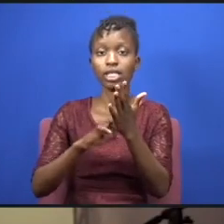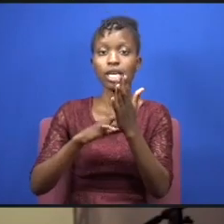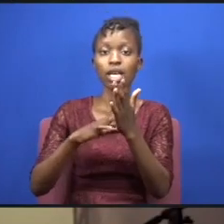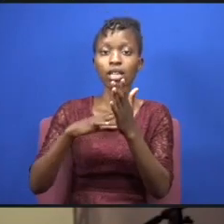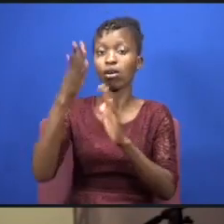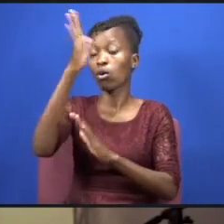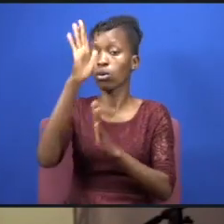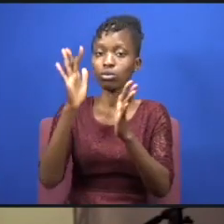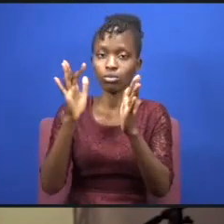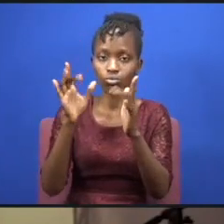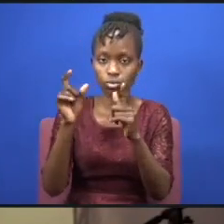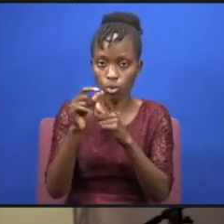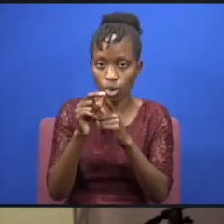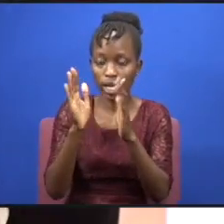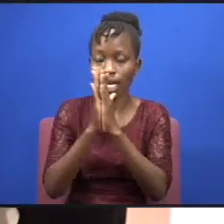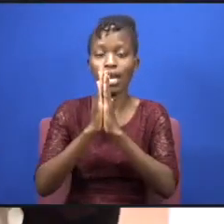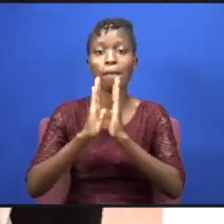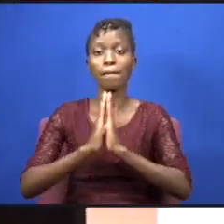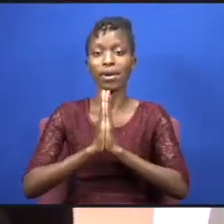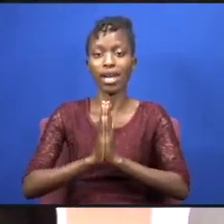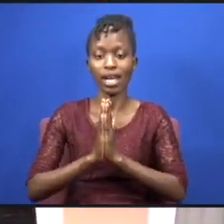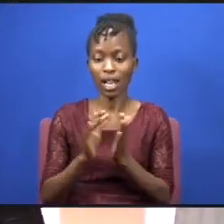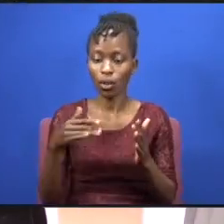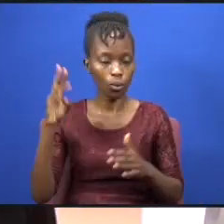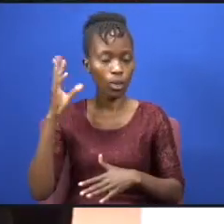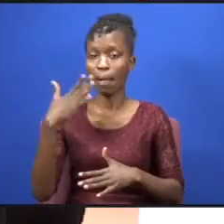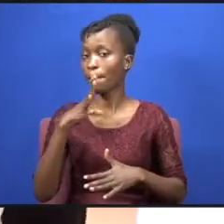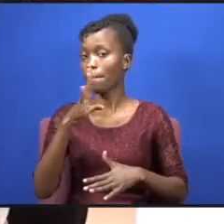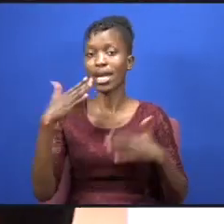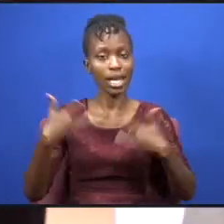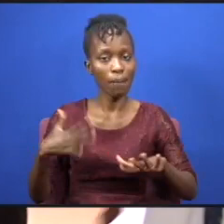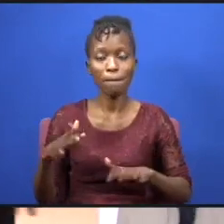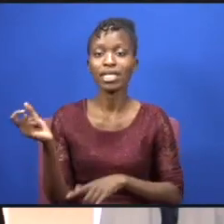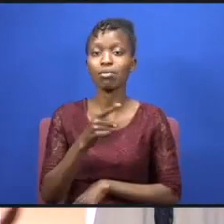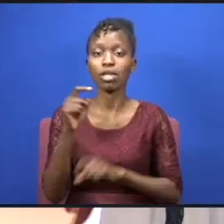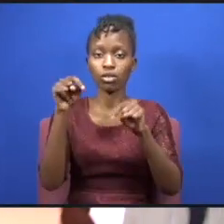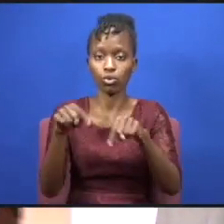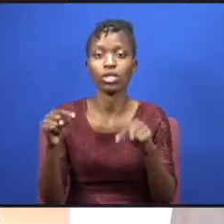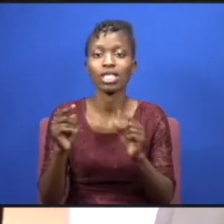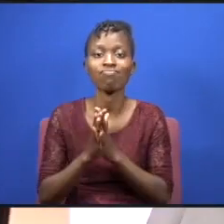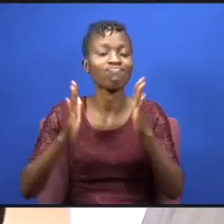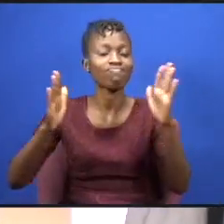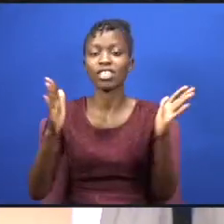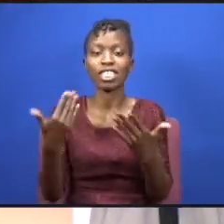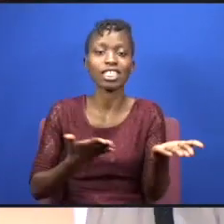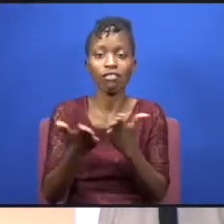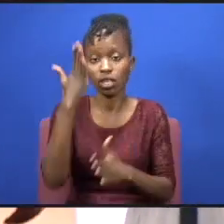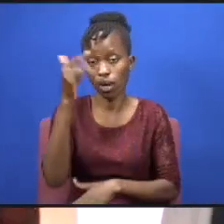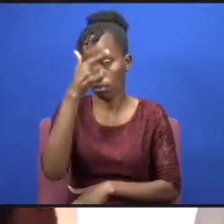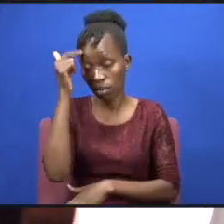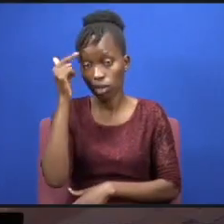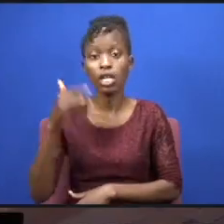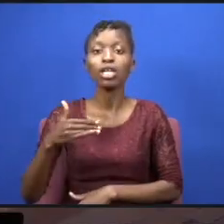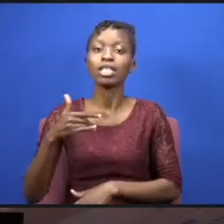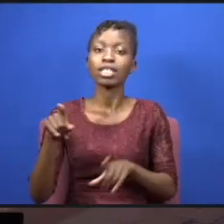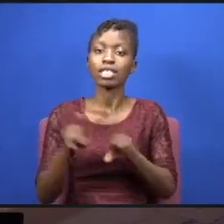I just want to let you know, it's going to be an amazing month. And today is a great service because we're also going